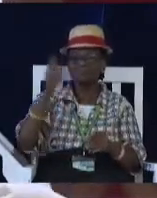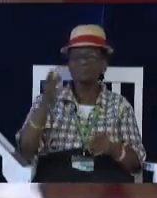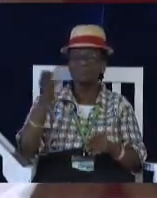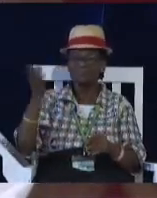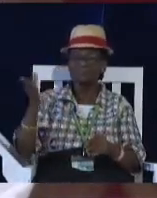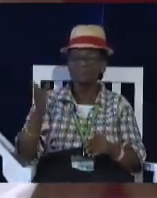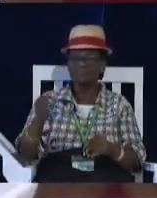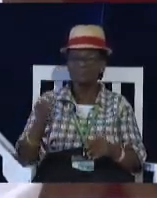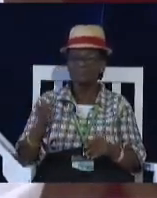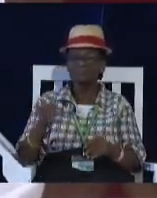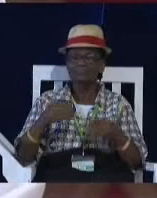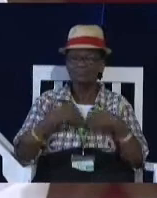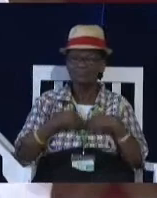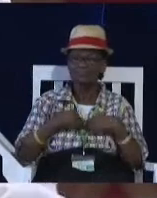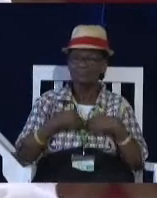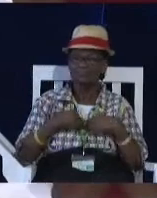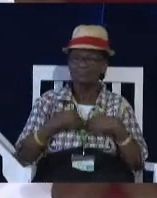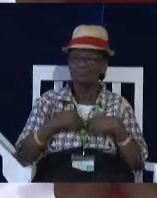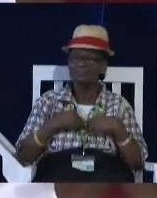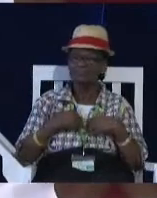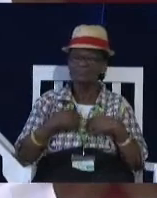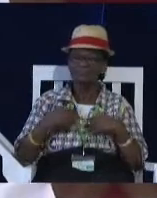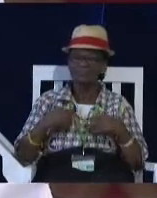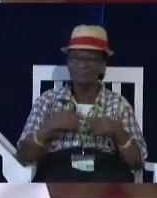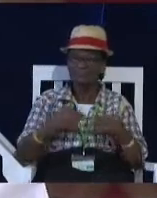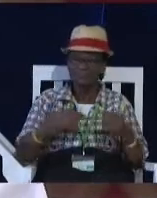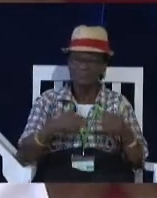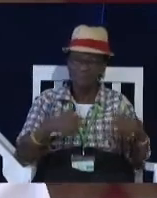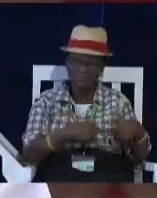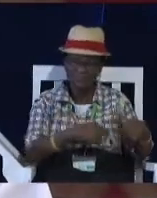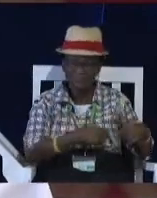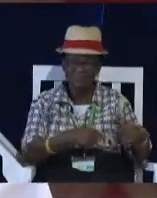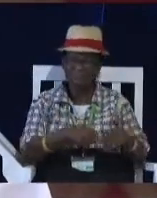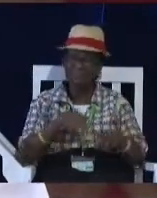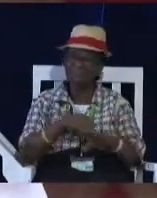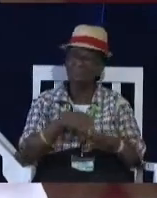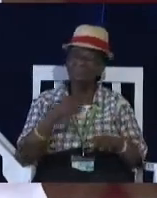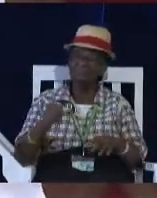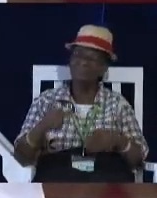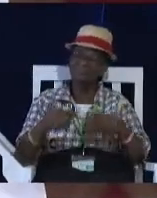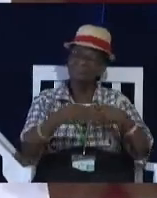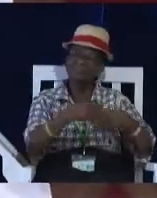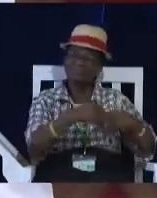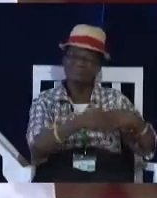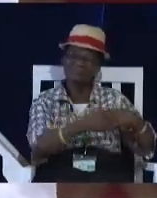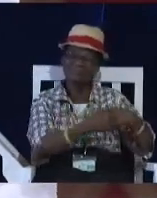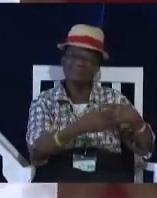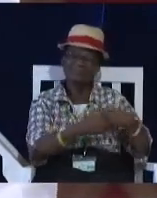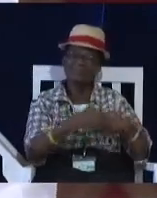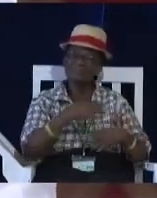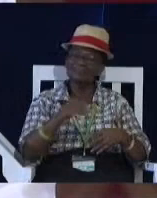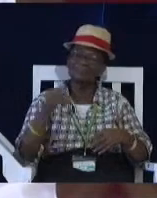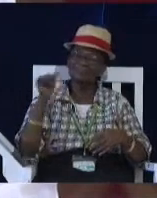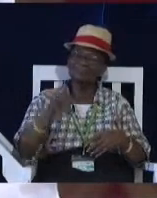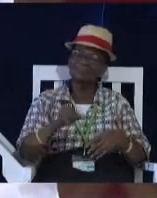having severe backache that they've not been able to bend to touch their toes for a long